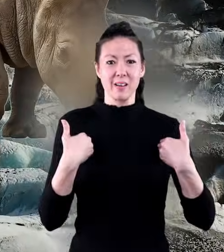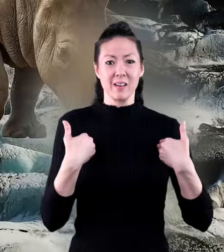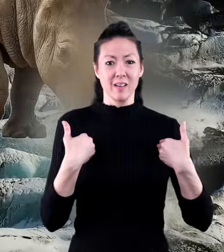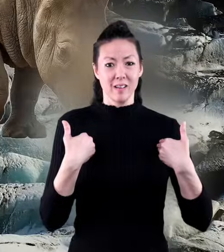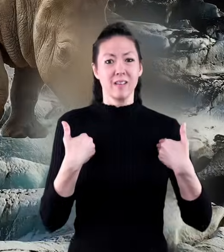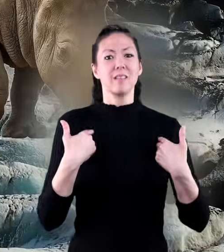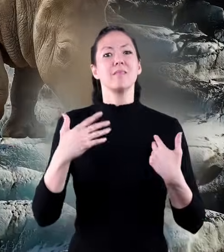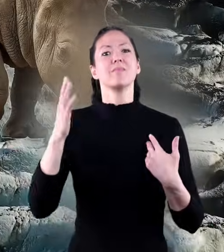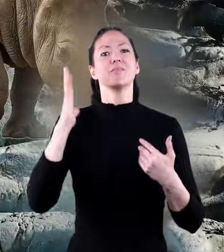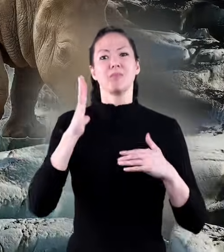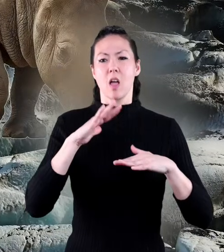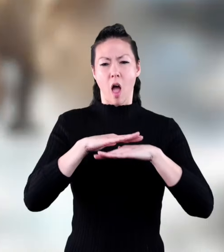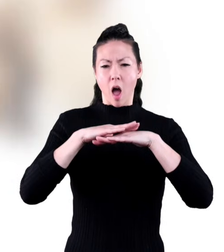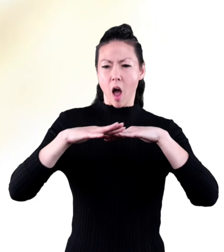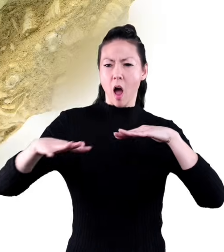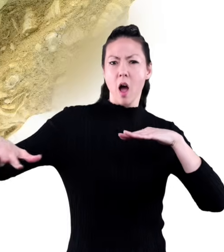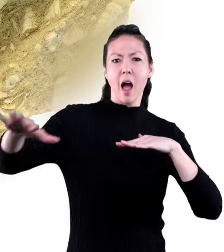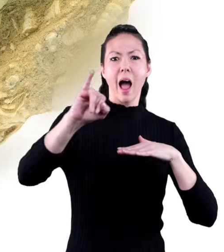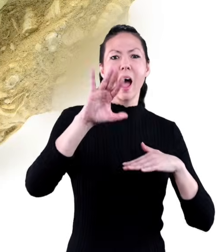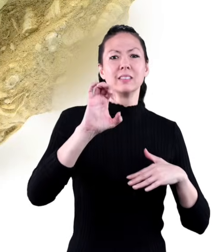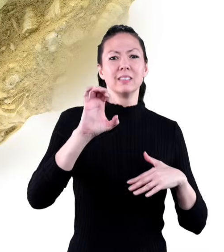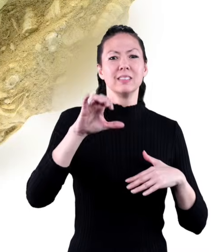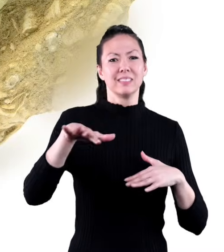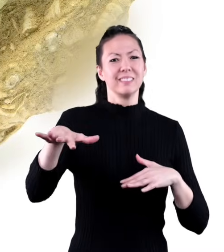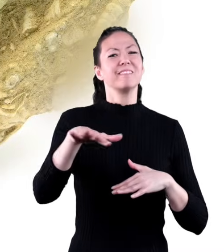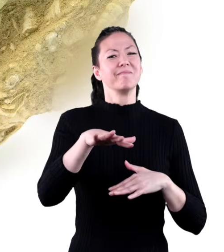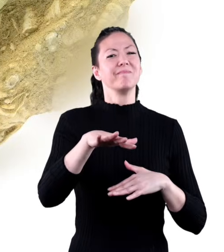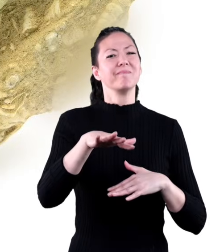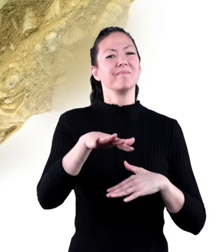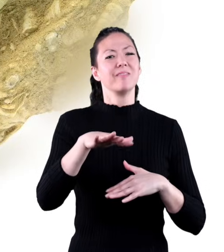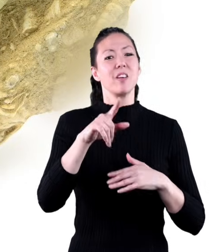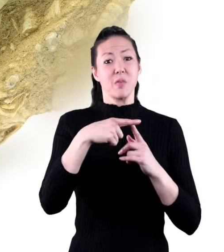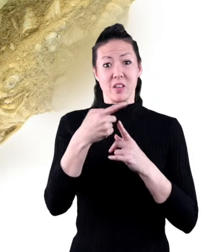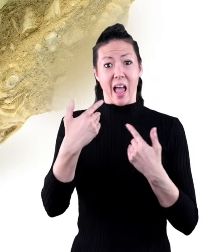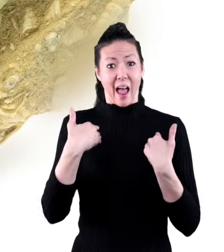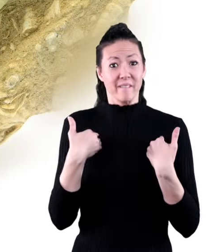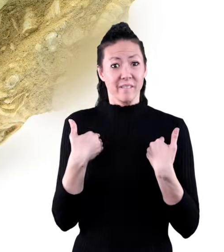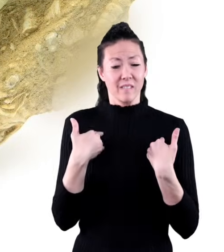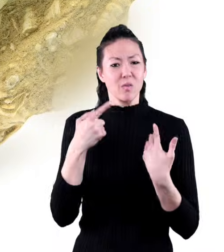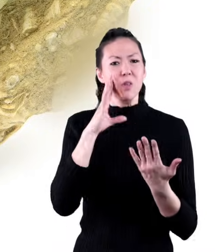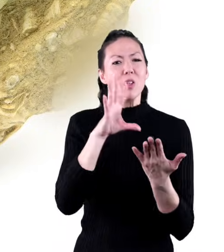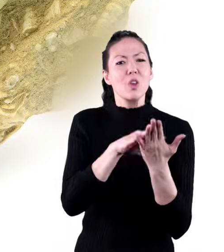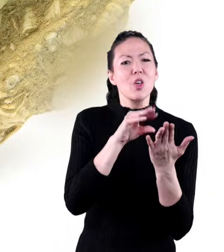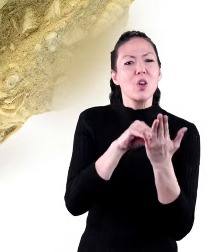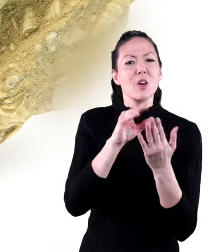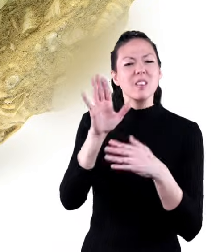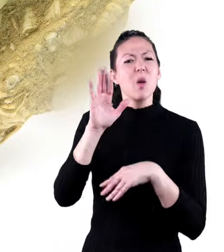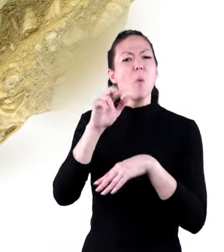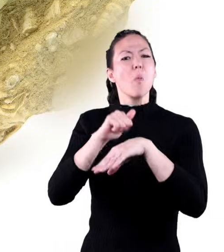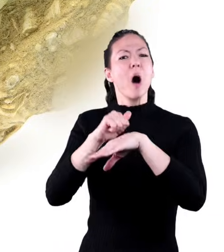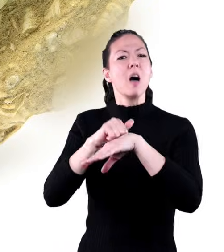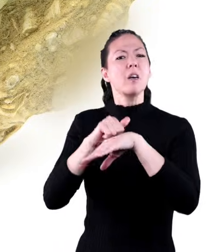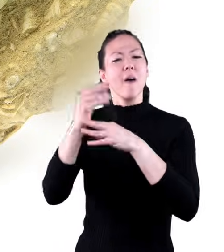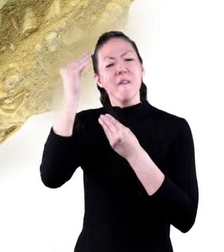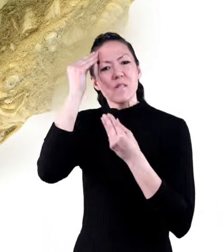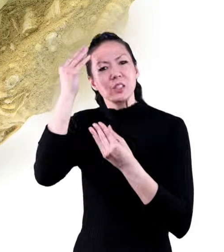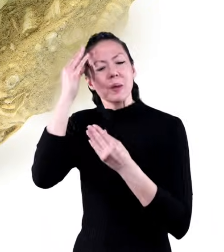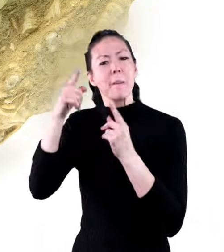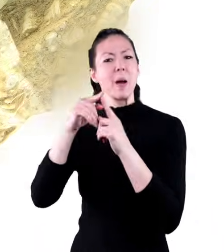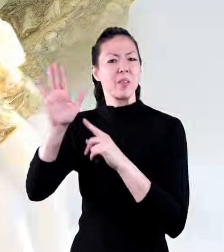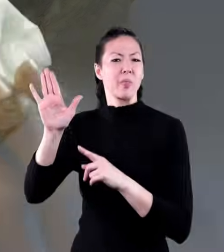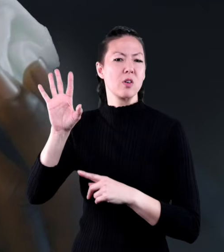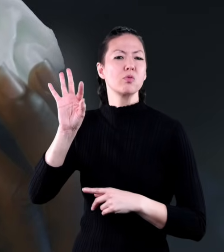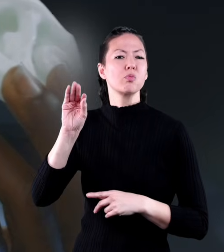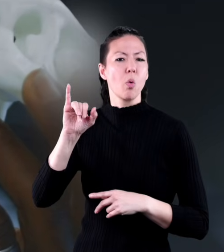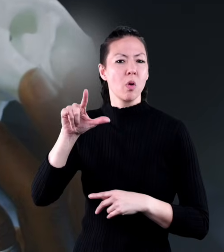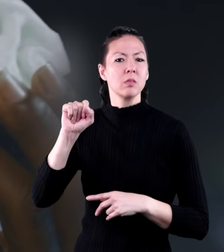were once totally covered in ice. So, there you have it. You've just learned some rock-solid information about fossils.